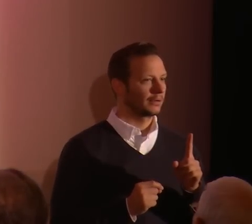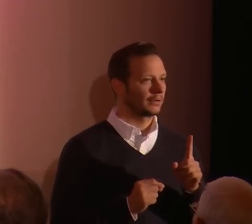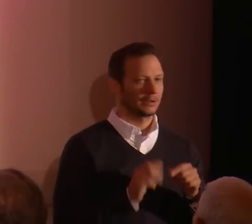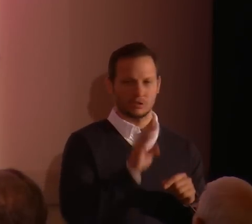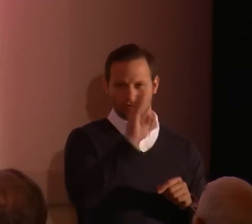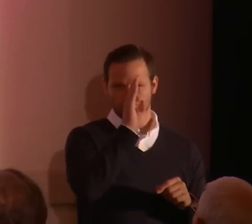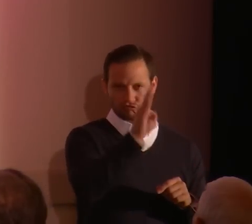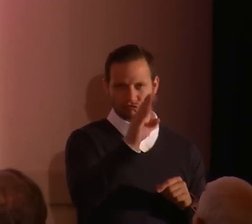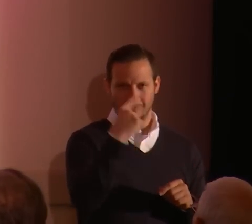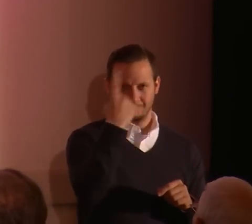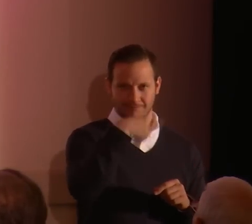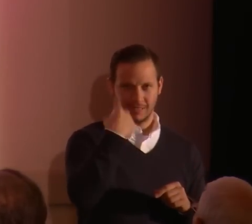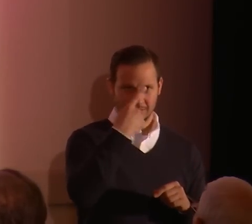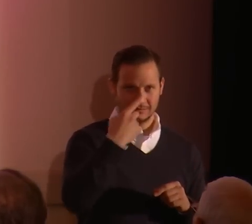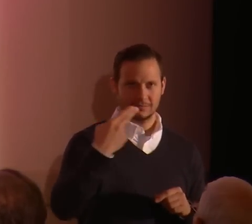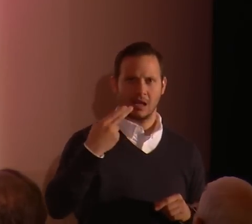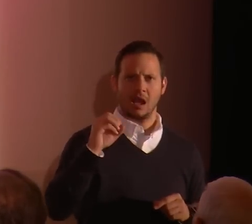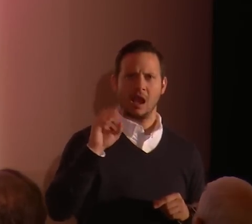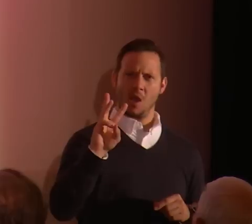Straight-faced, how?